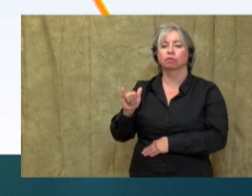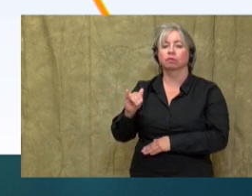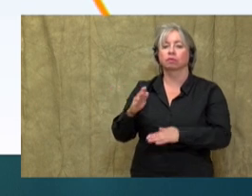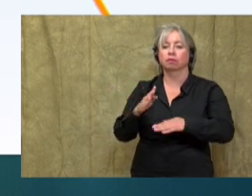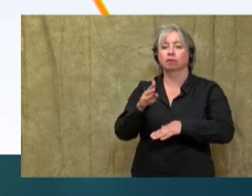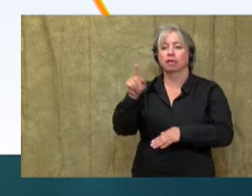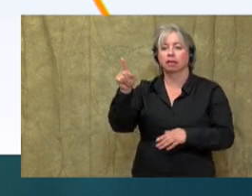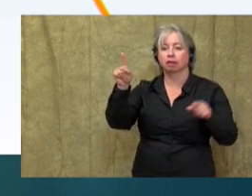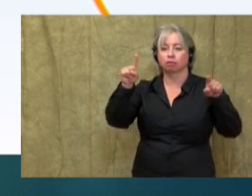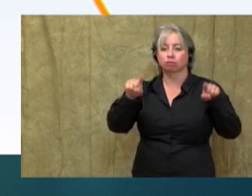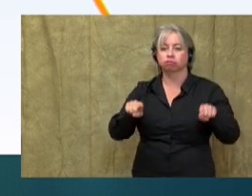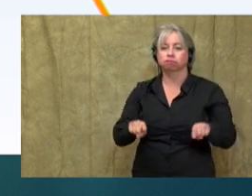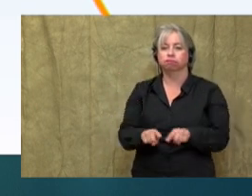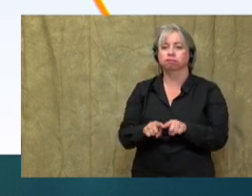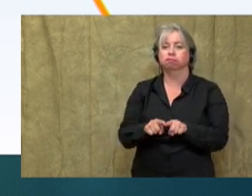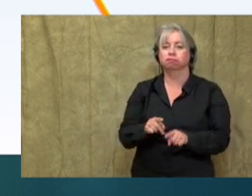trough.